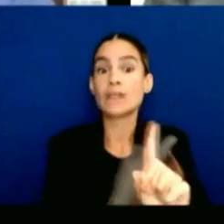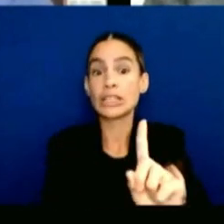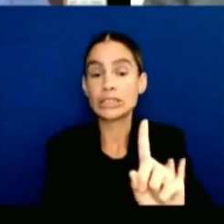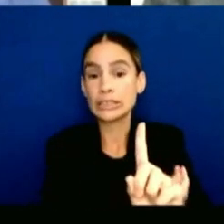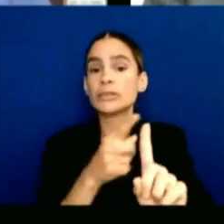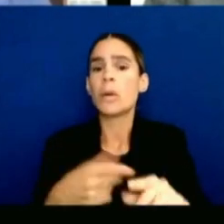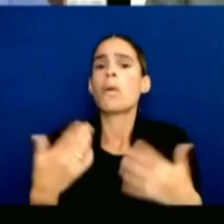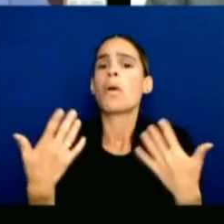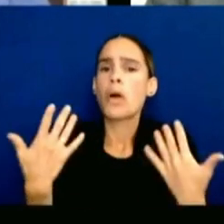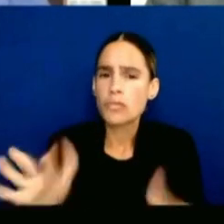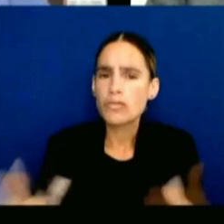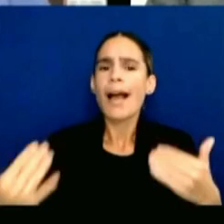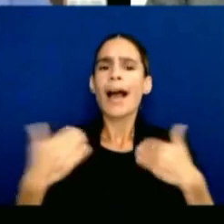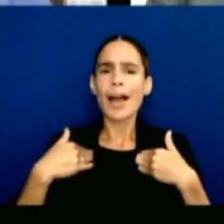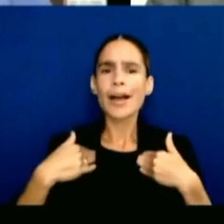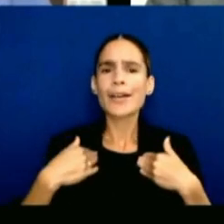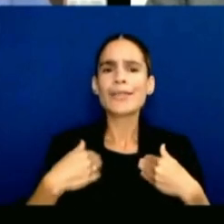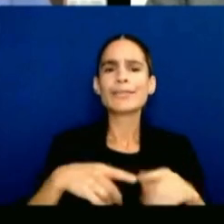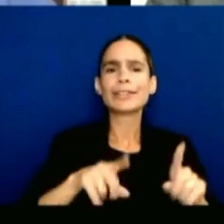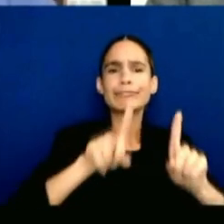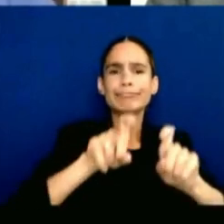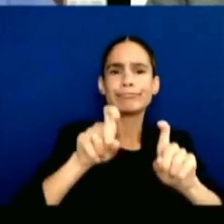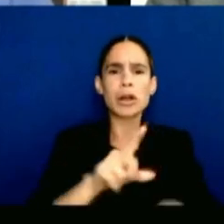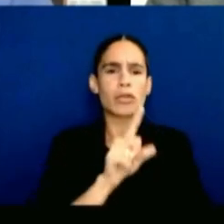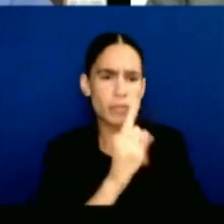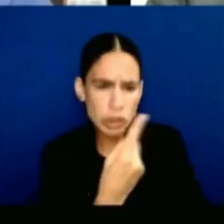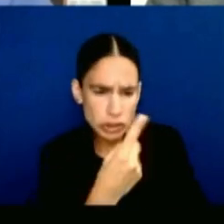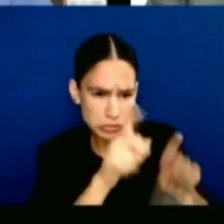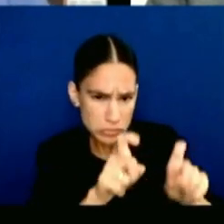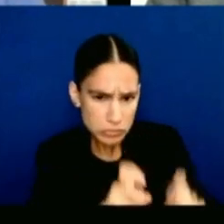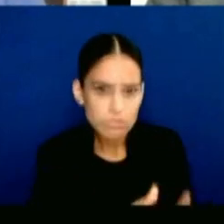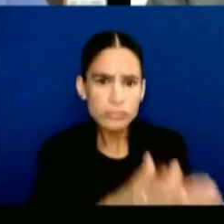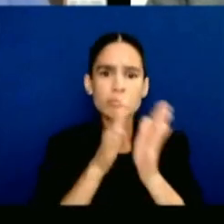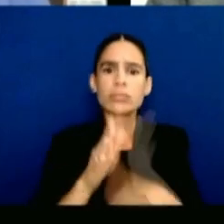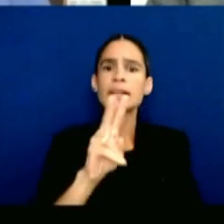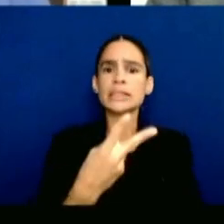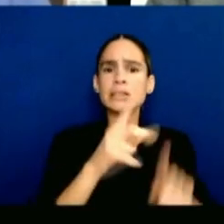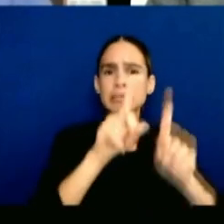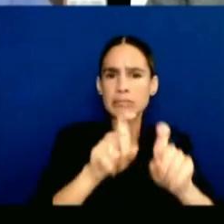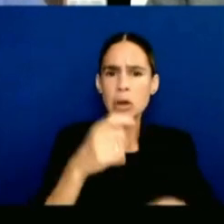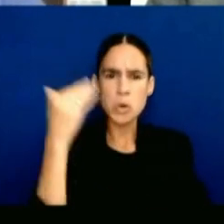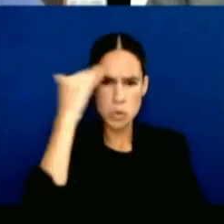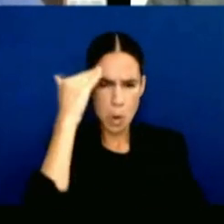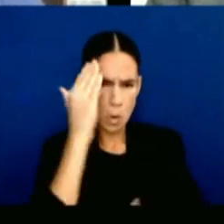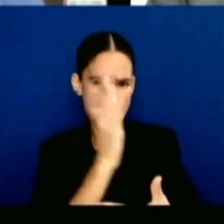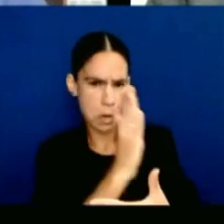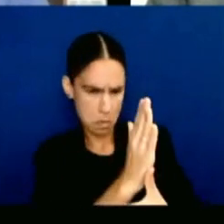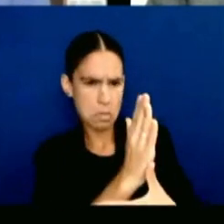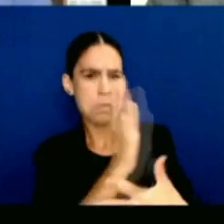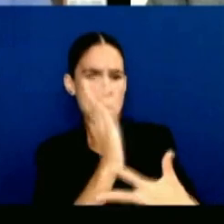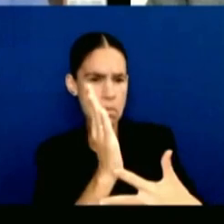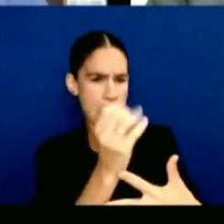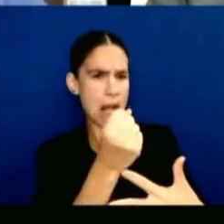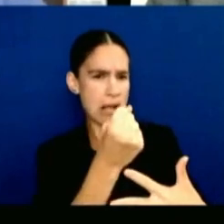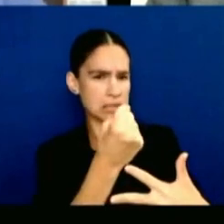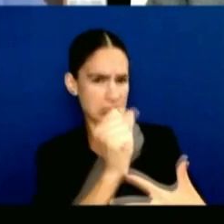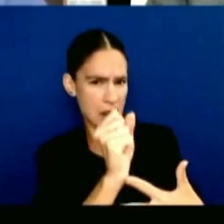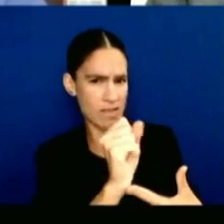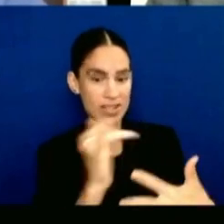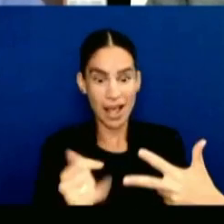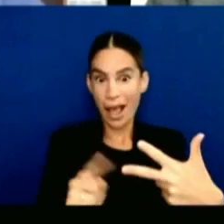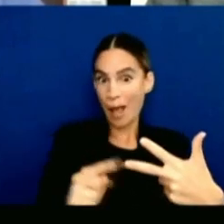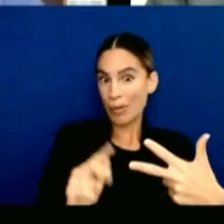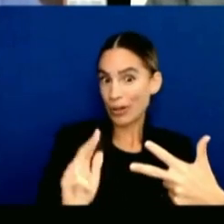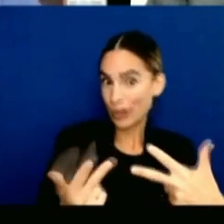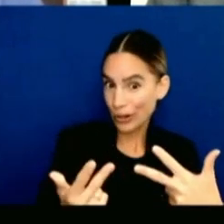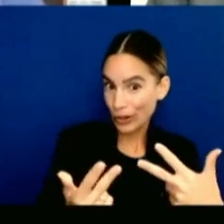been safe, significant number of individuals, and we know that they seem to be capable of raising antibodies, but we haven't actually done the real testing